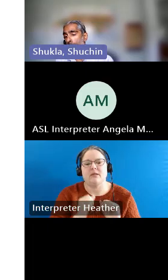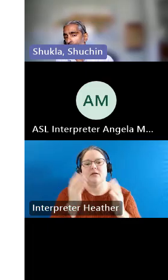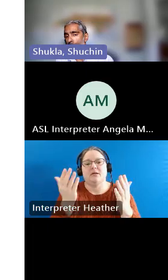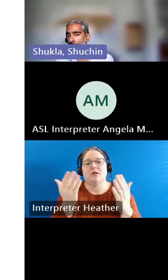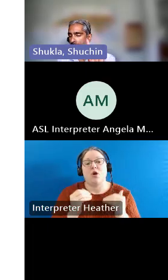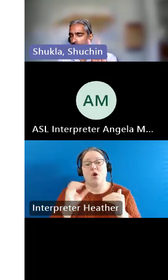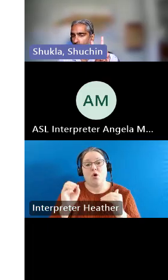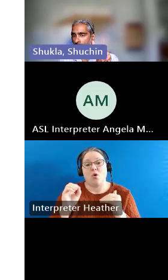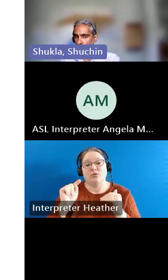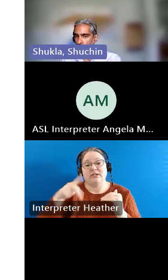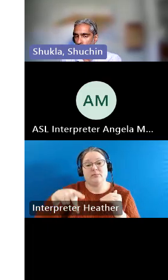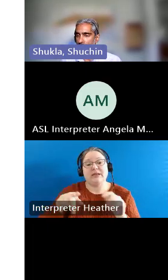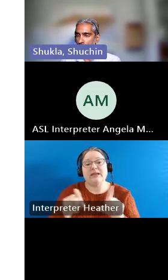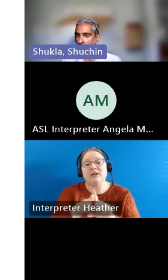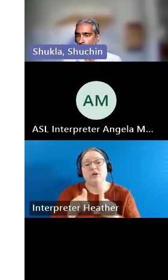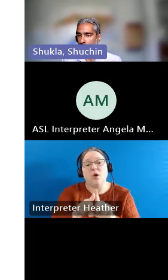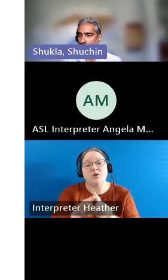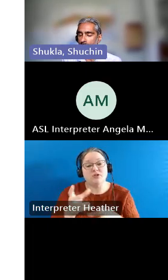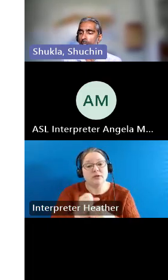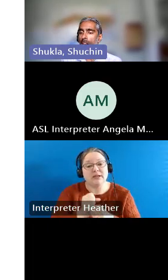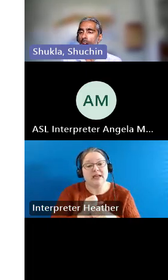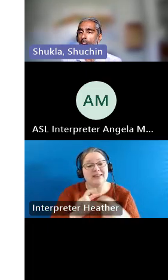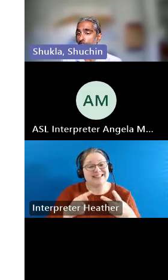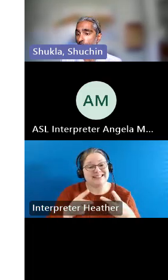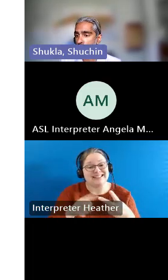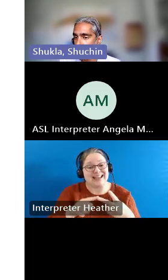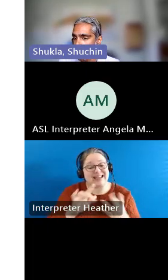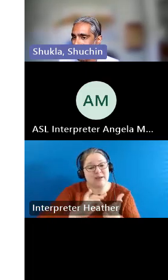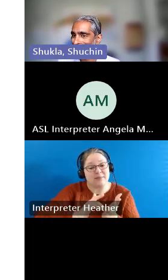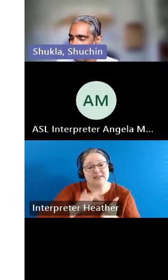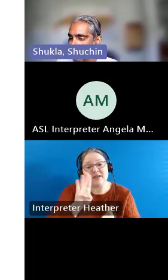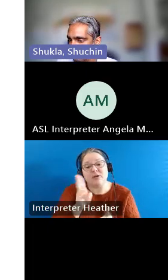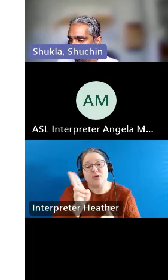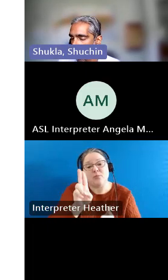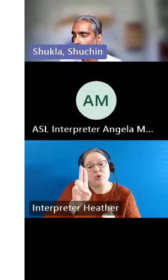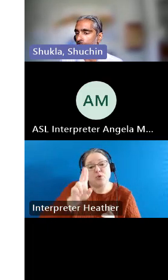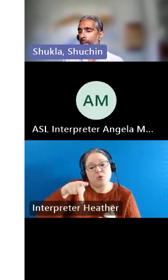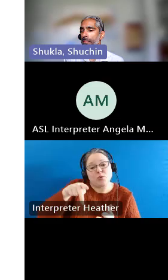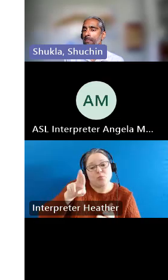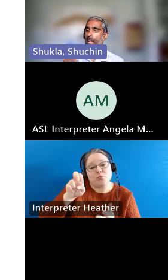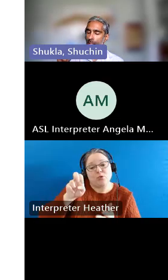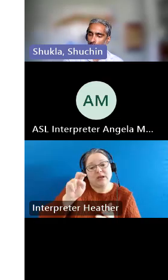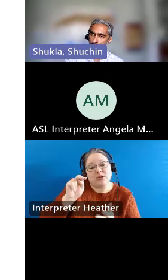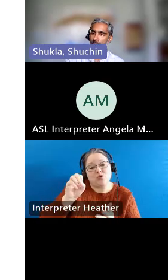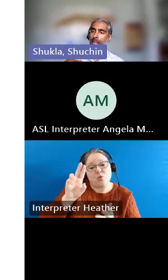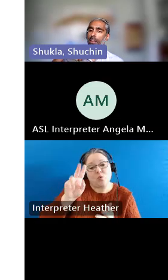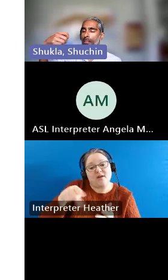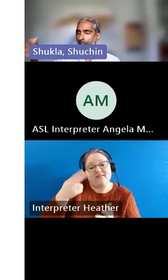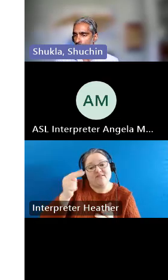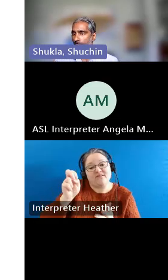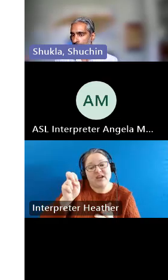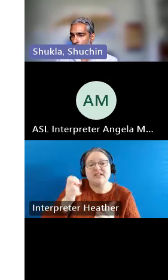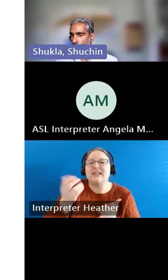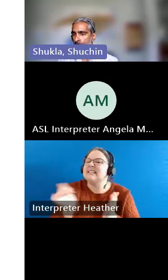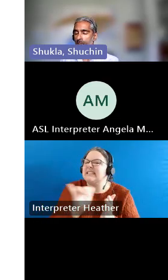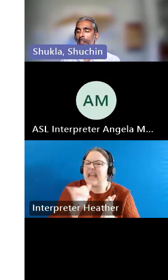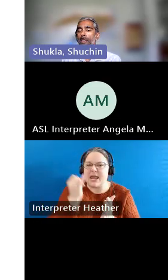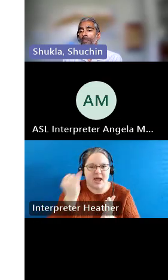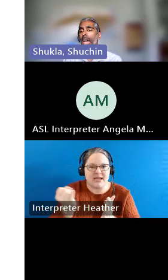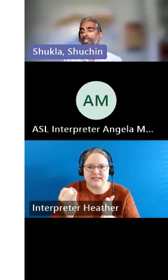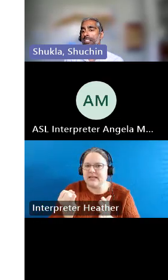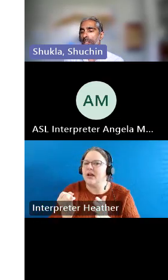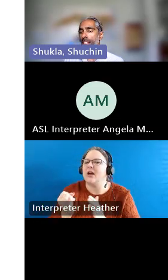also get buprenorphine, which is the second medication I mentioned. So you can also get that in that same way of like daily dosing and you start getting